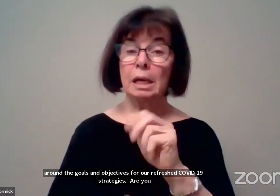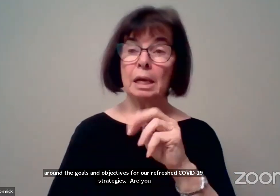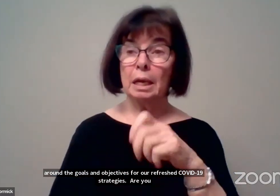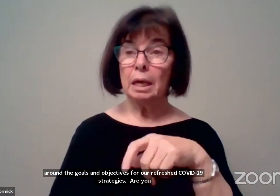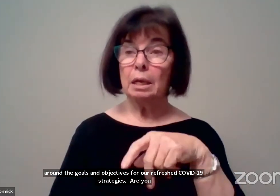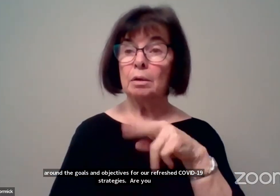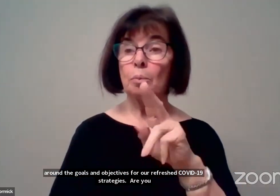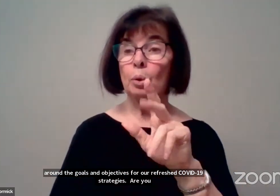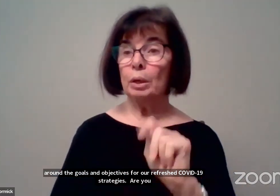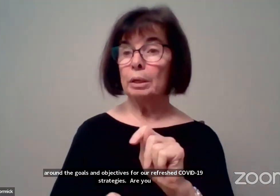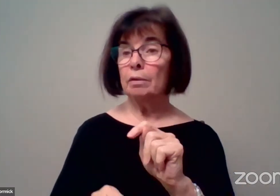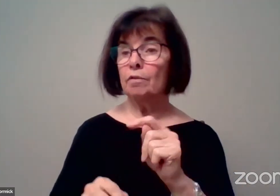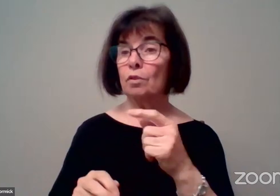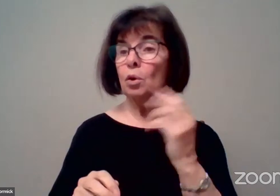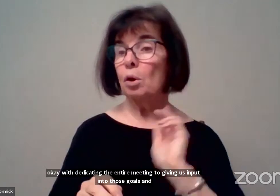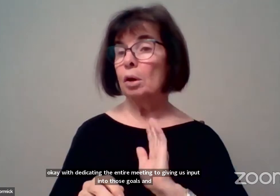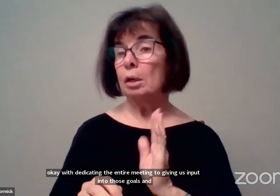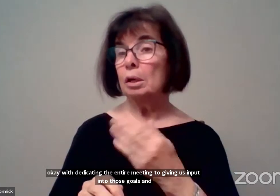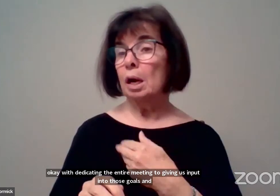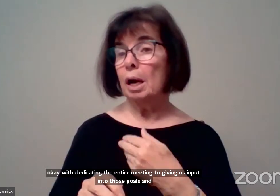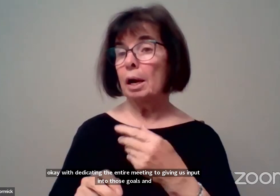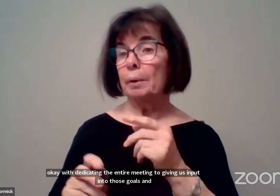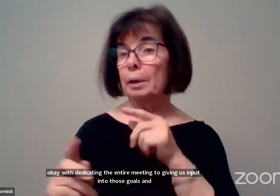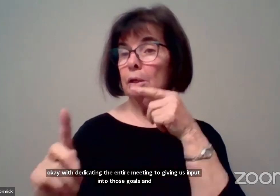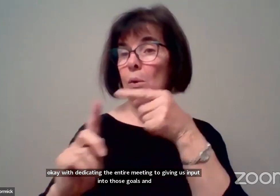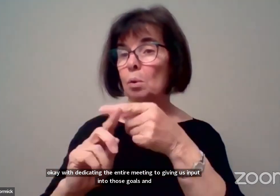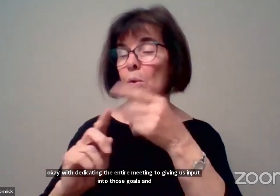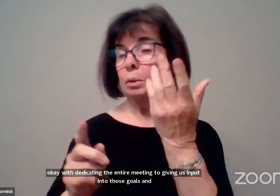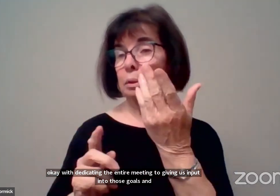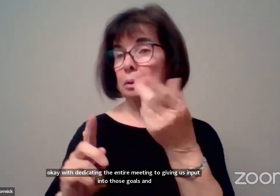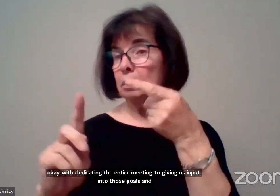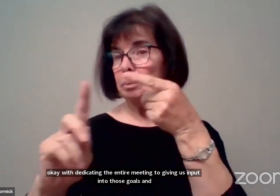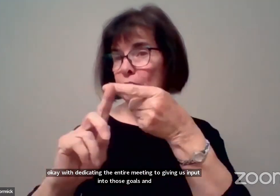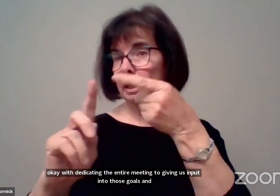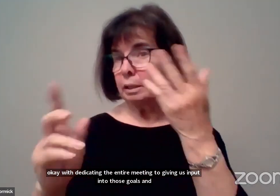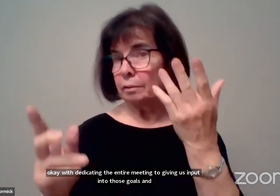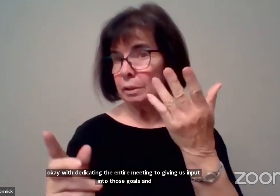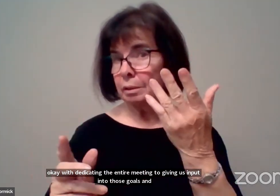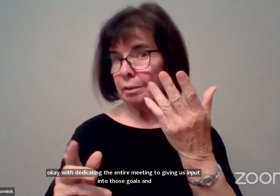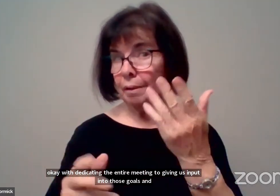those strategies? That's the first question.